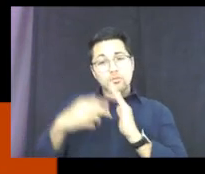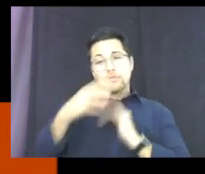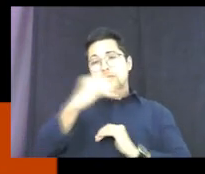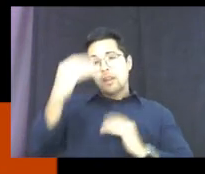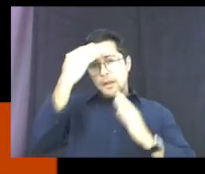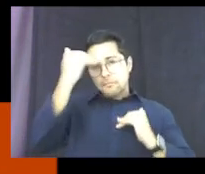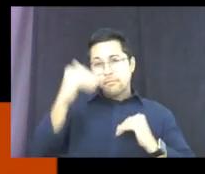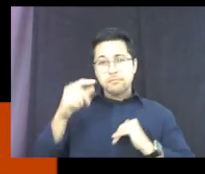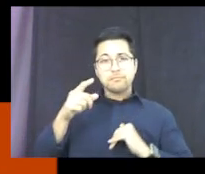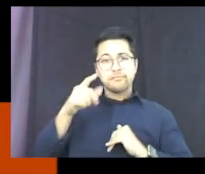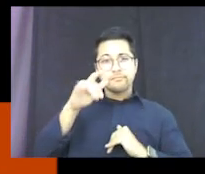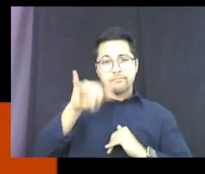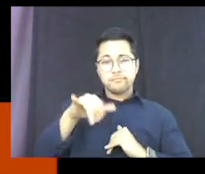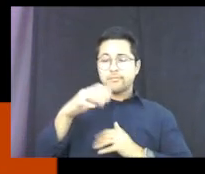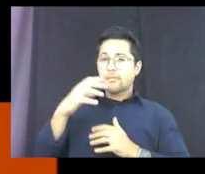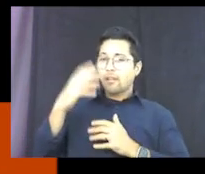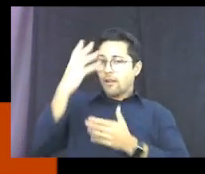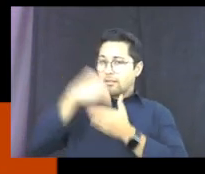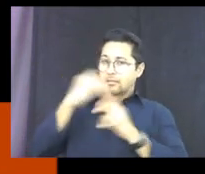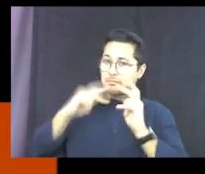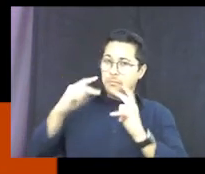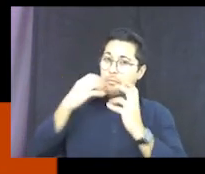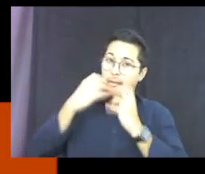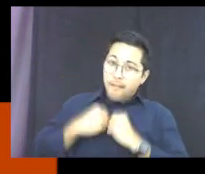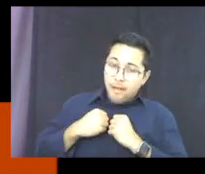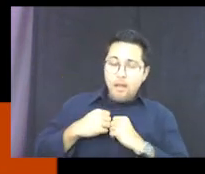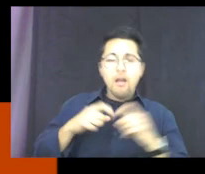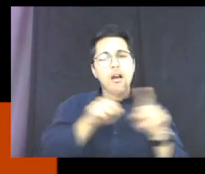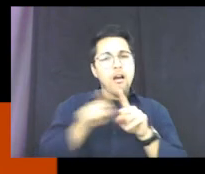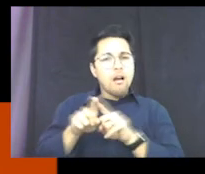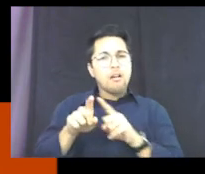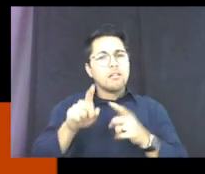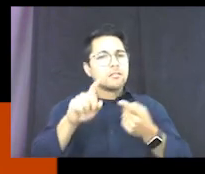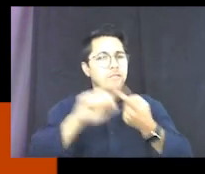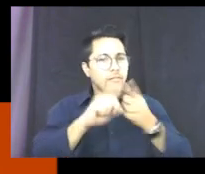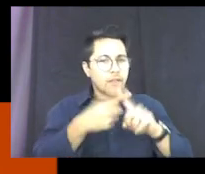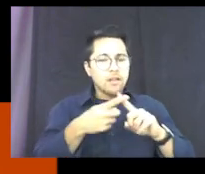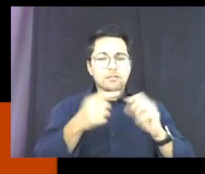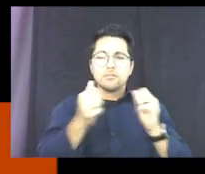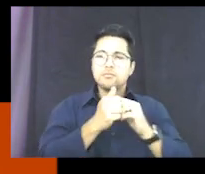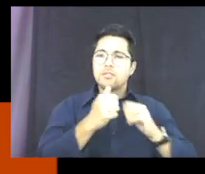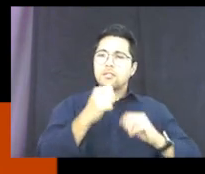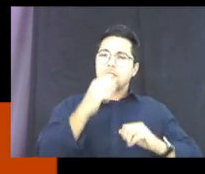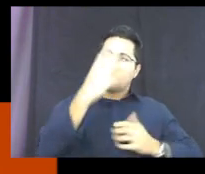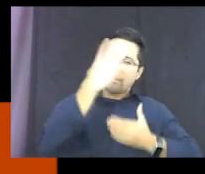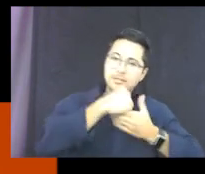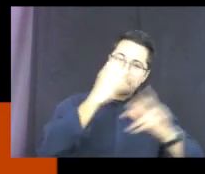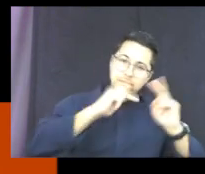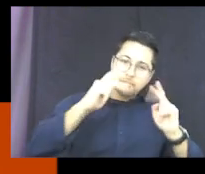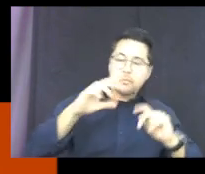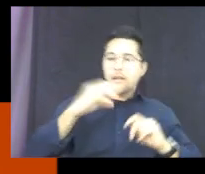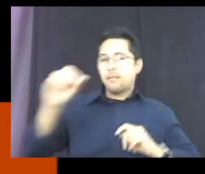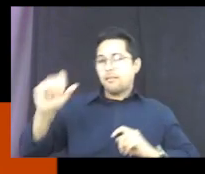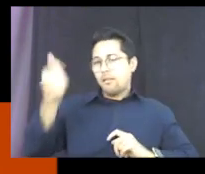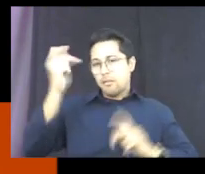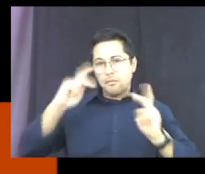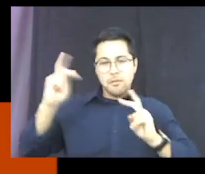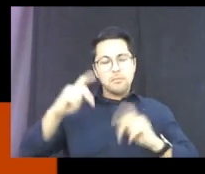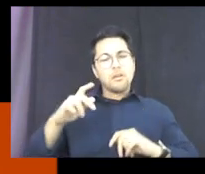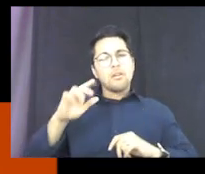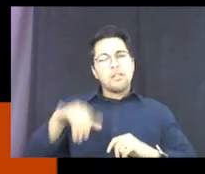by autistic people and among friendships between autistic people and others are